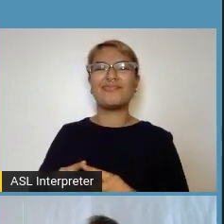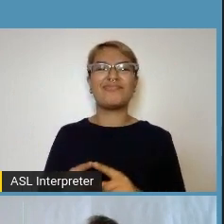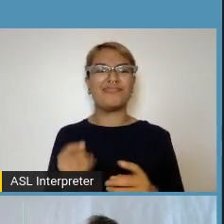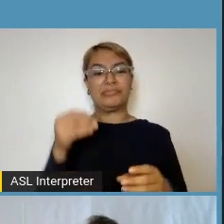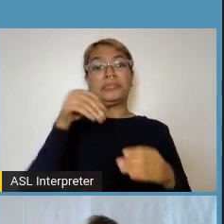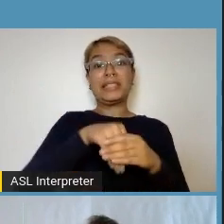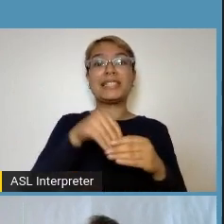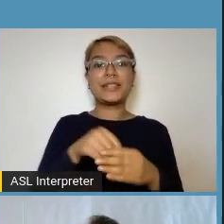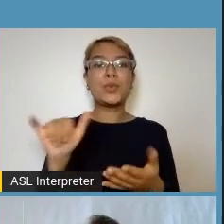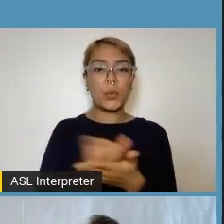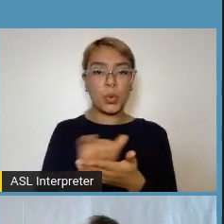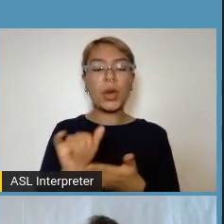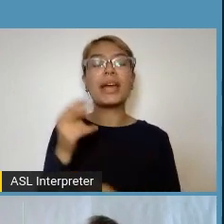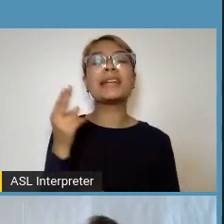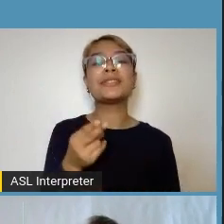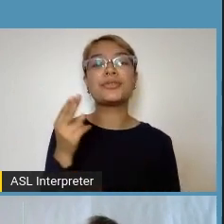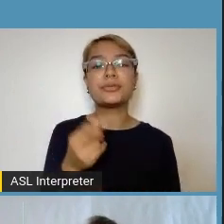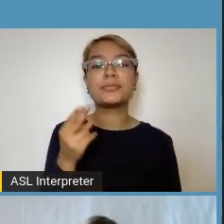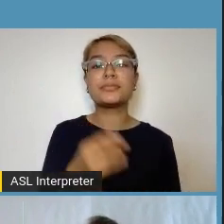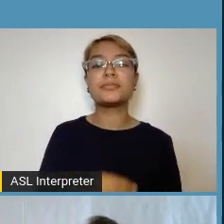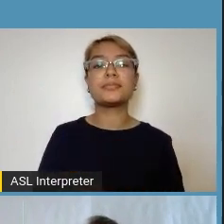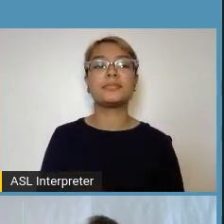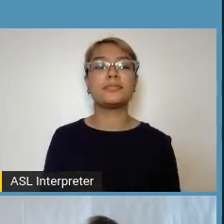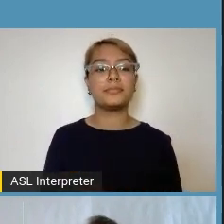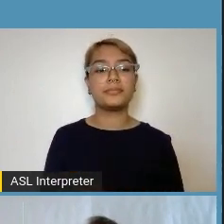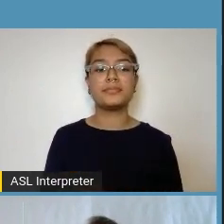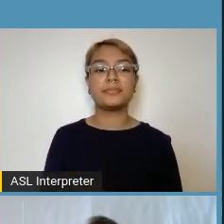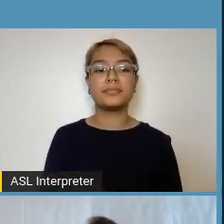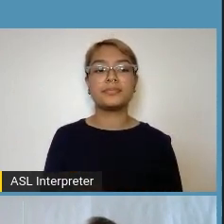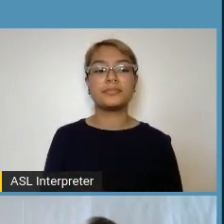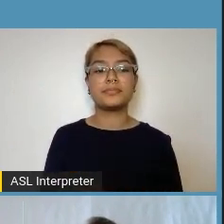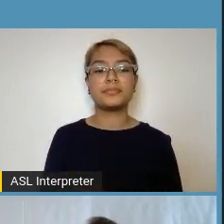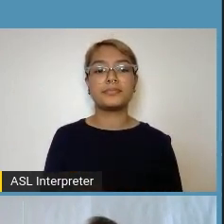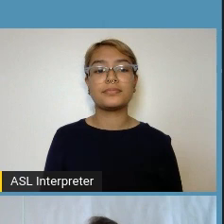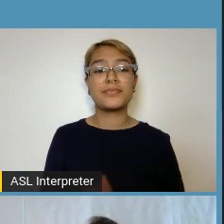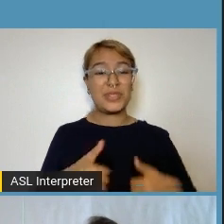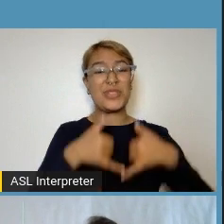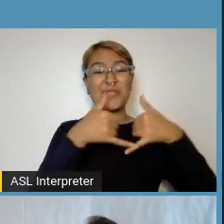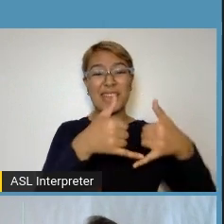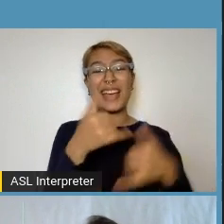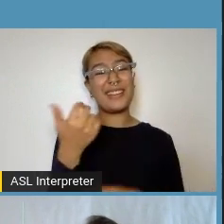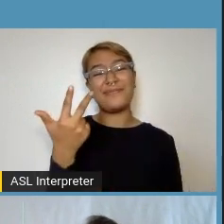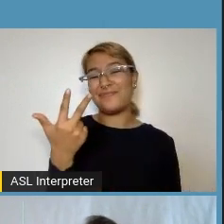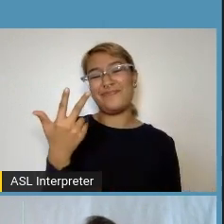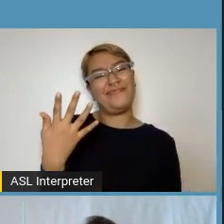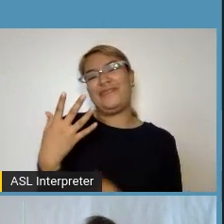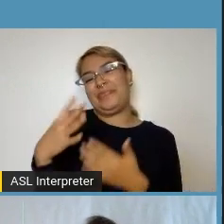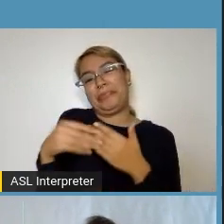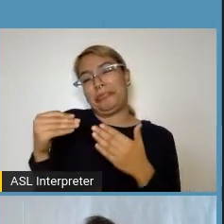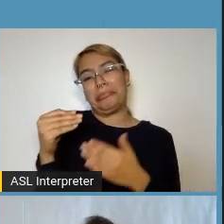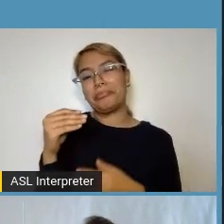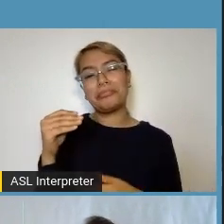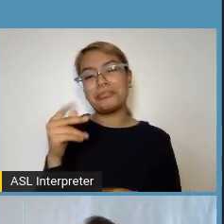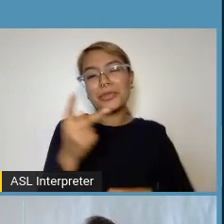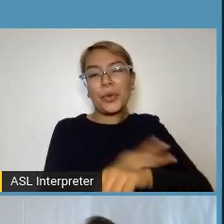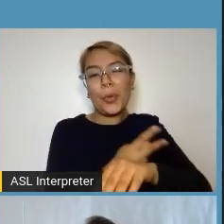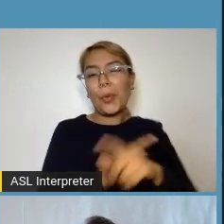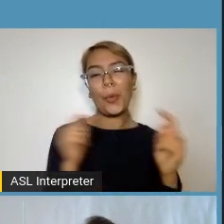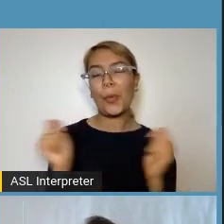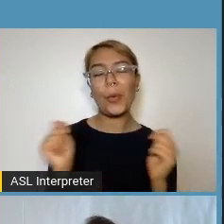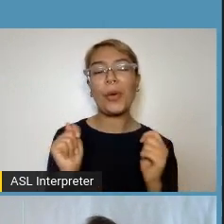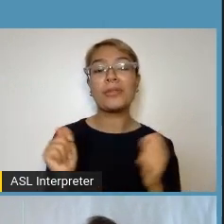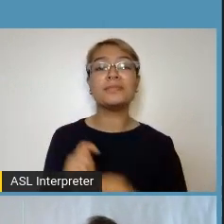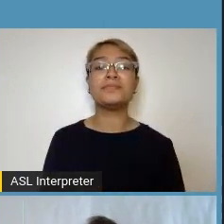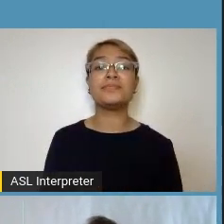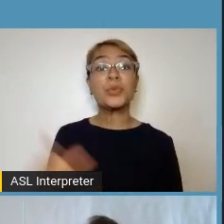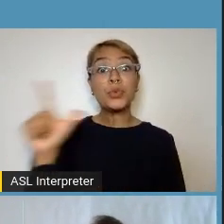shot up and our following grew and for the price of a $35 stuffed animal. Luna even made it